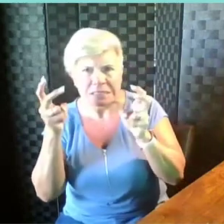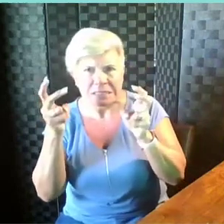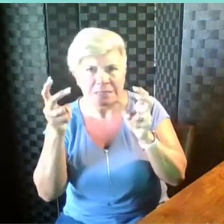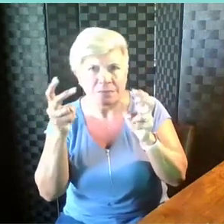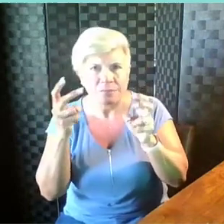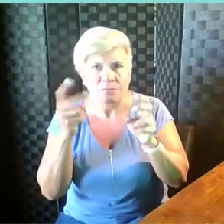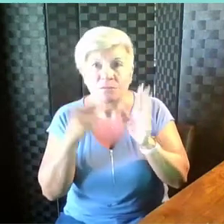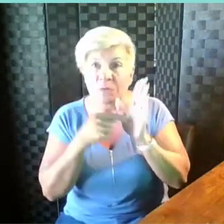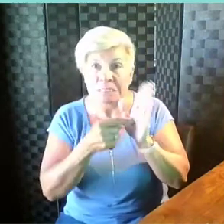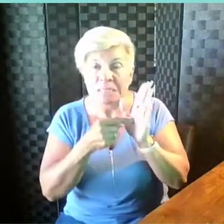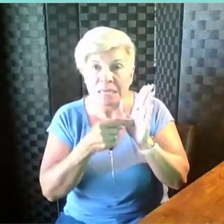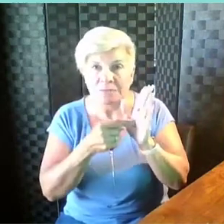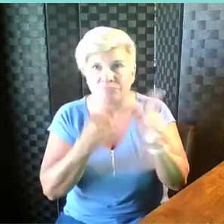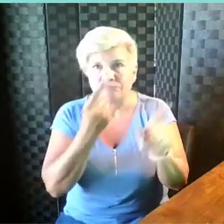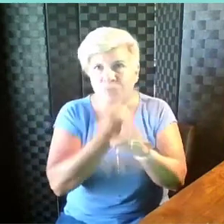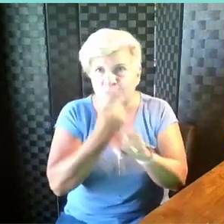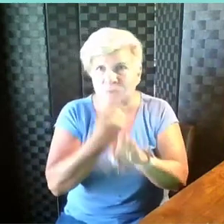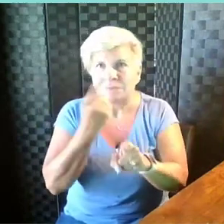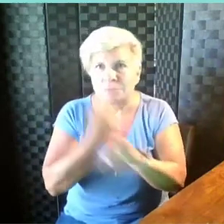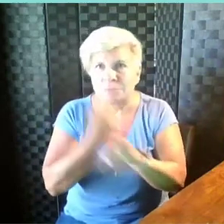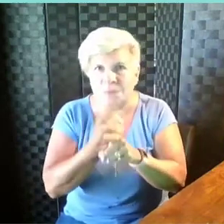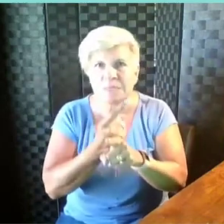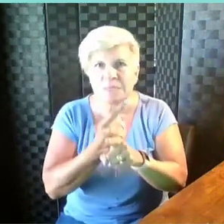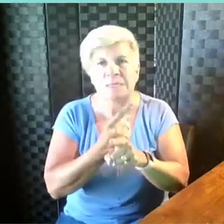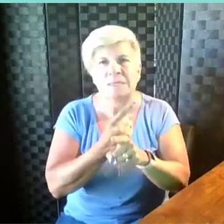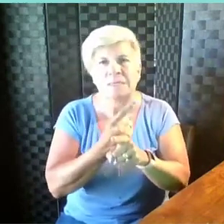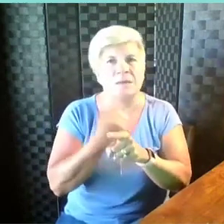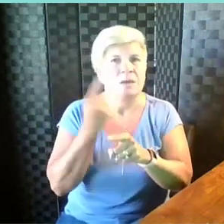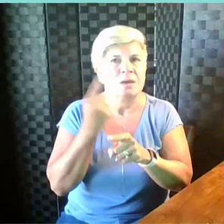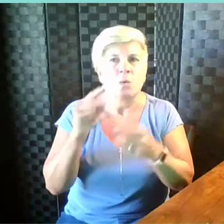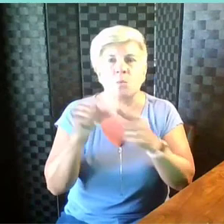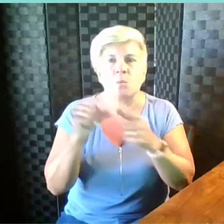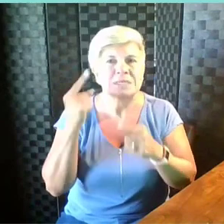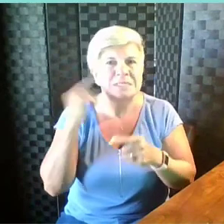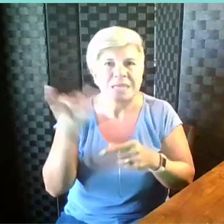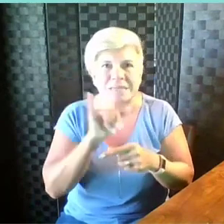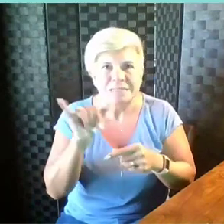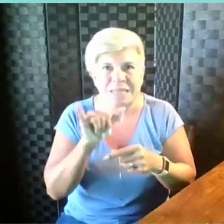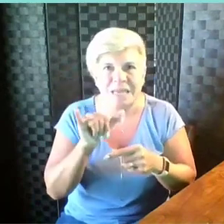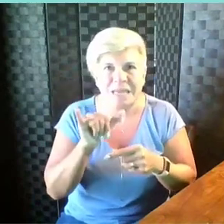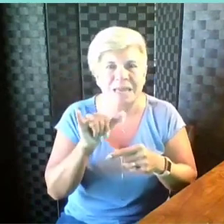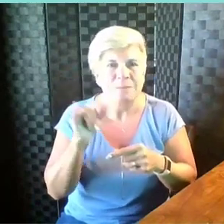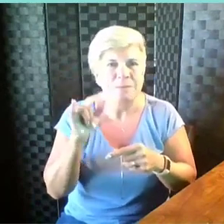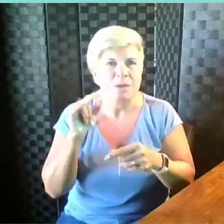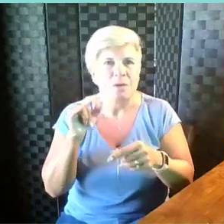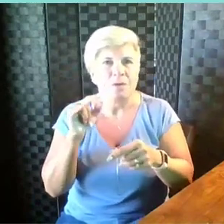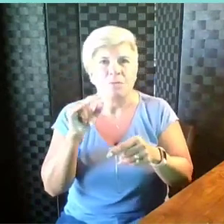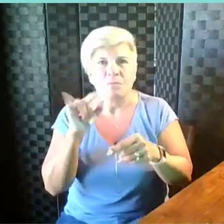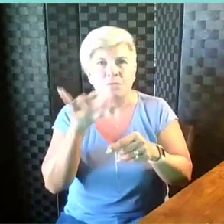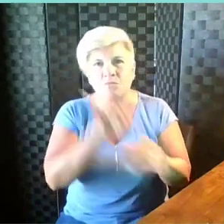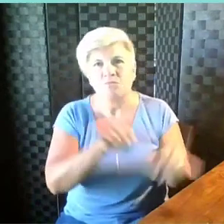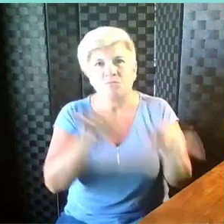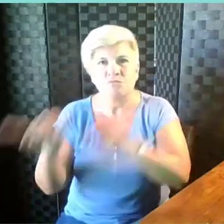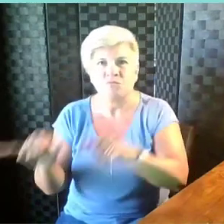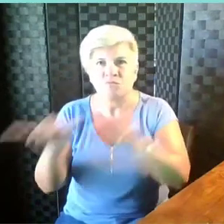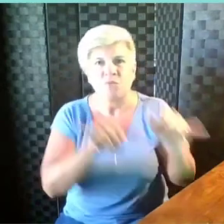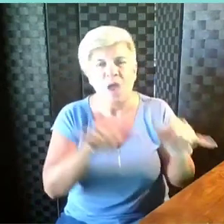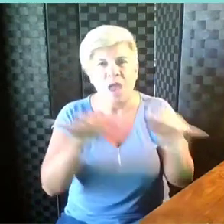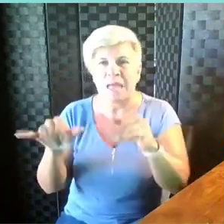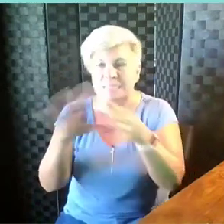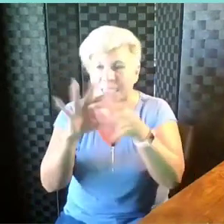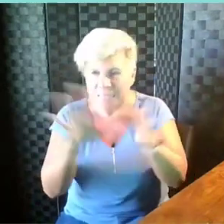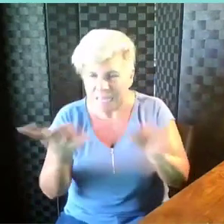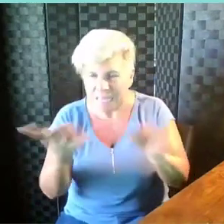beats, alliteration, rhymes, and repeated lines, to provide rhythm and